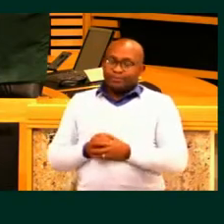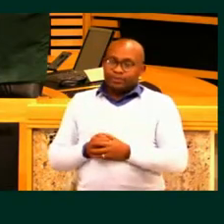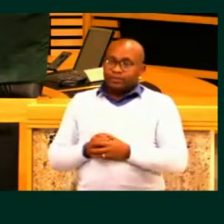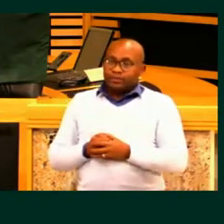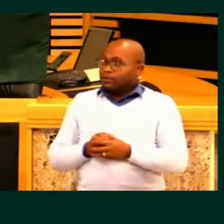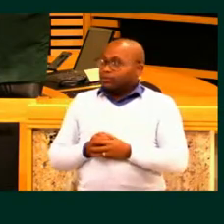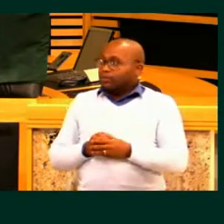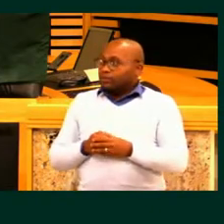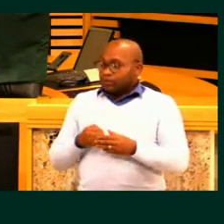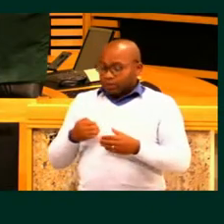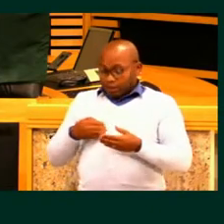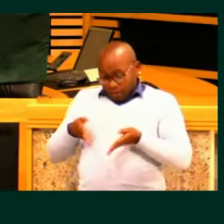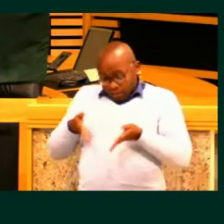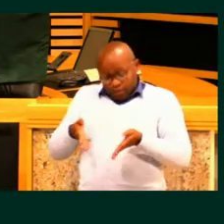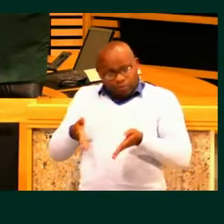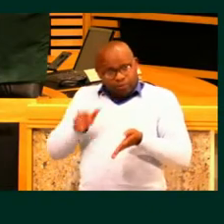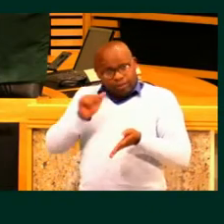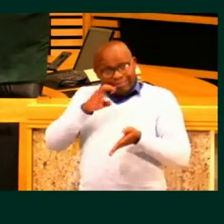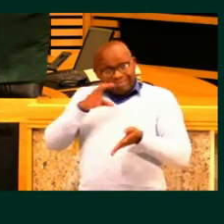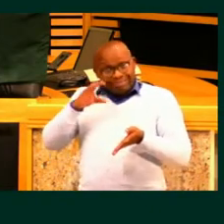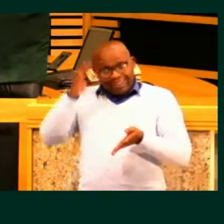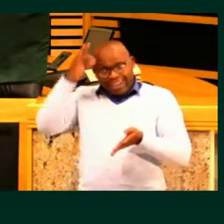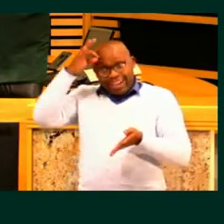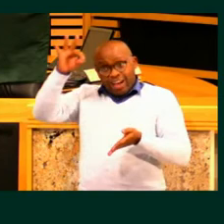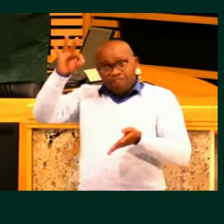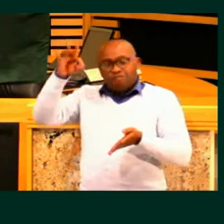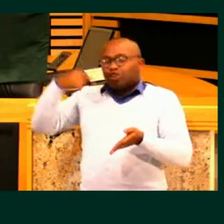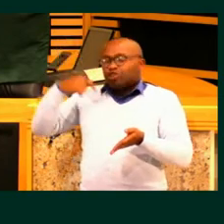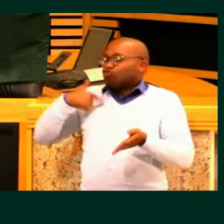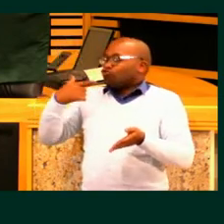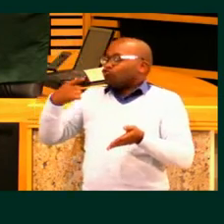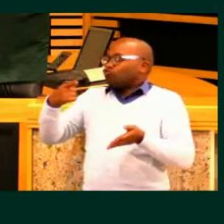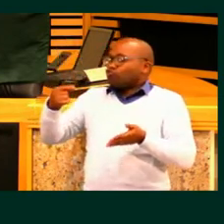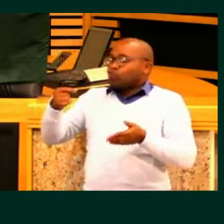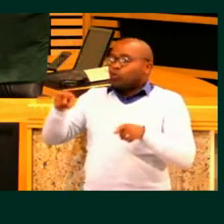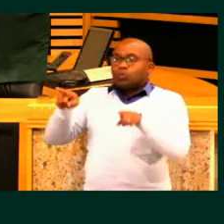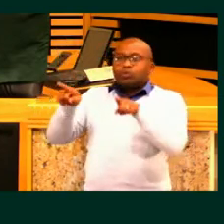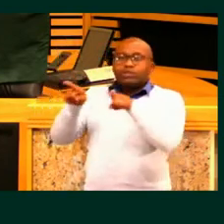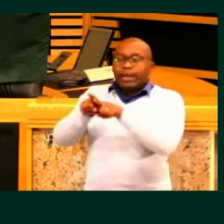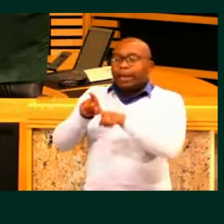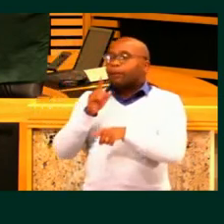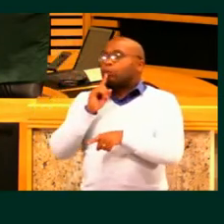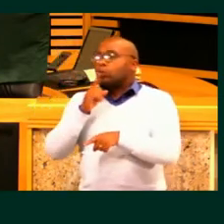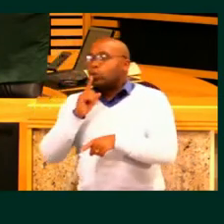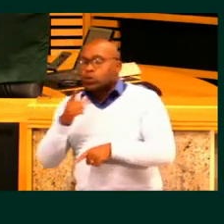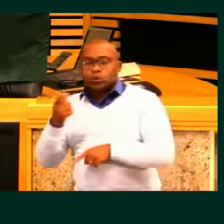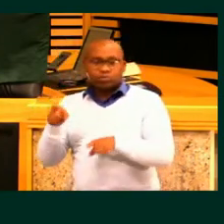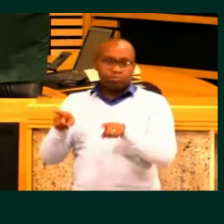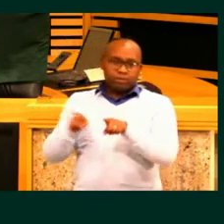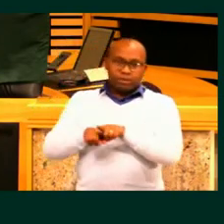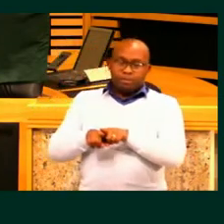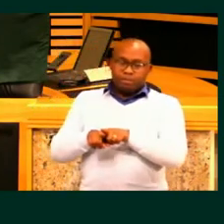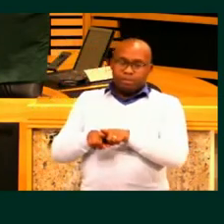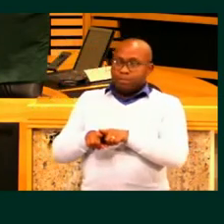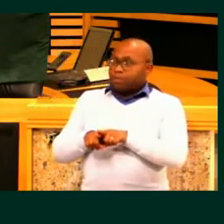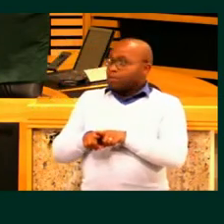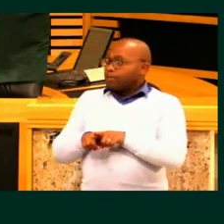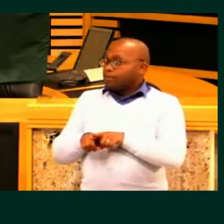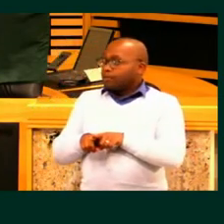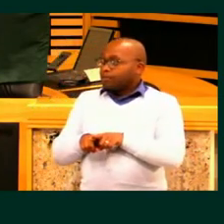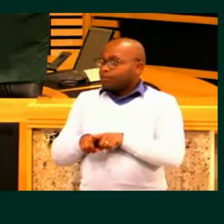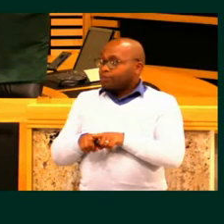get this government it is working that talk it is all inclusive we've got members of parliament that are with